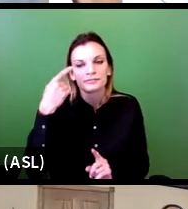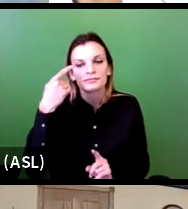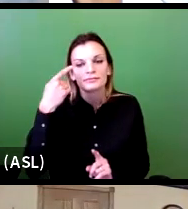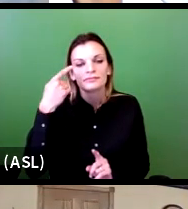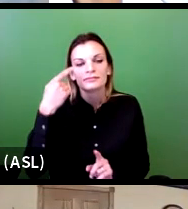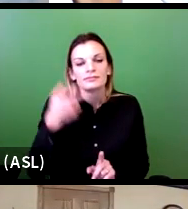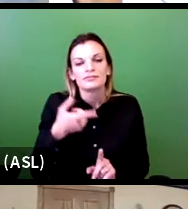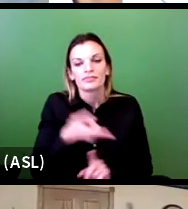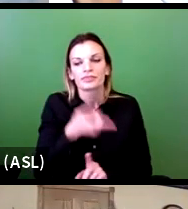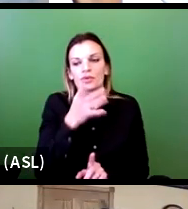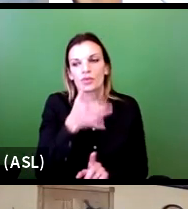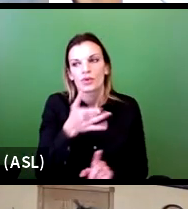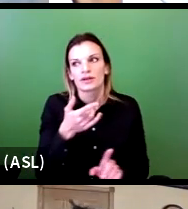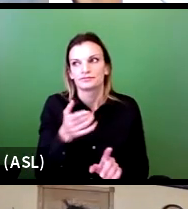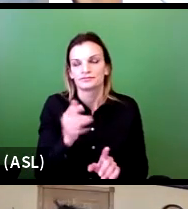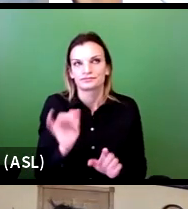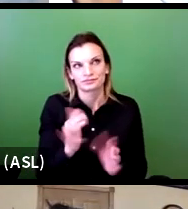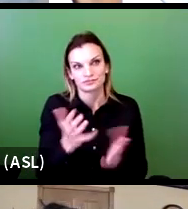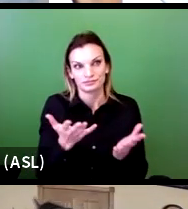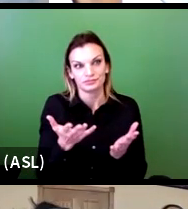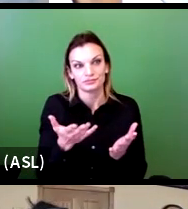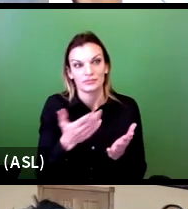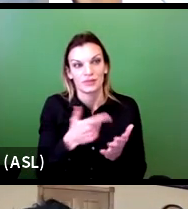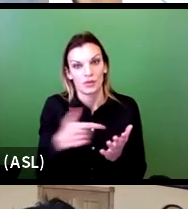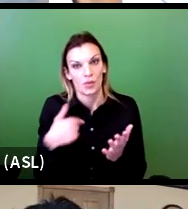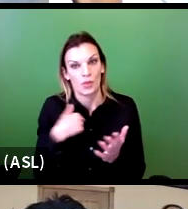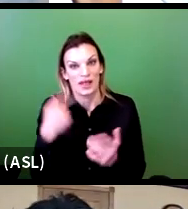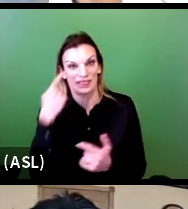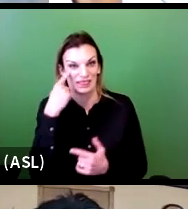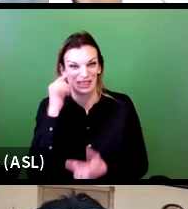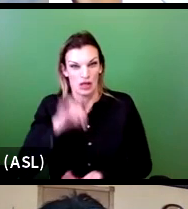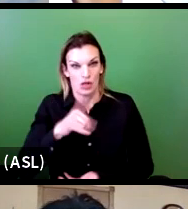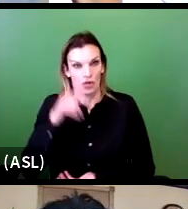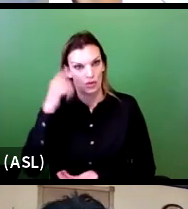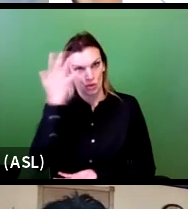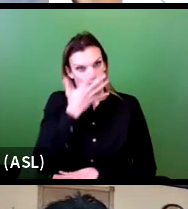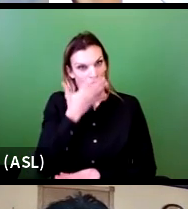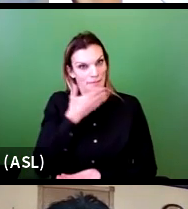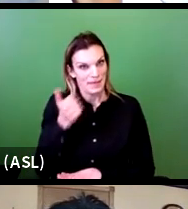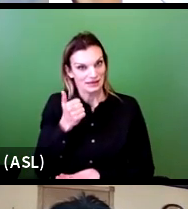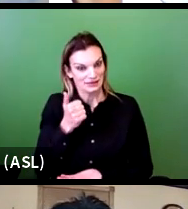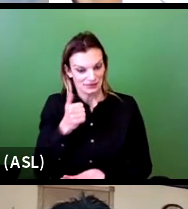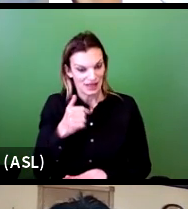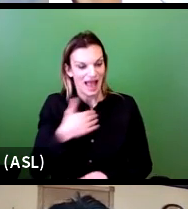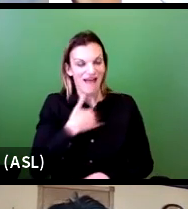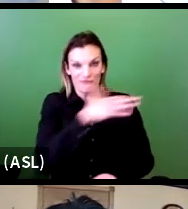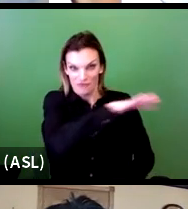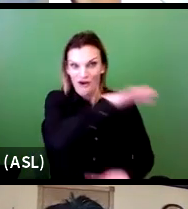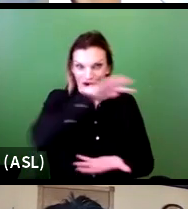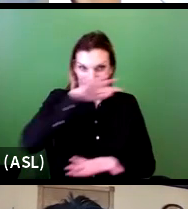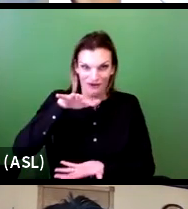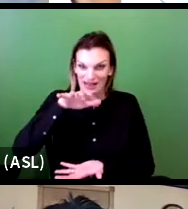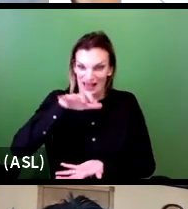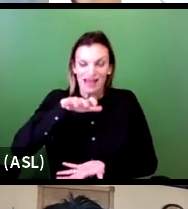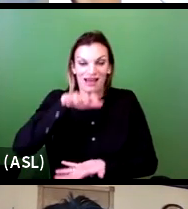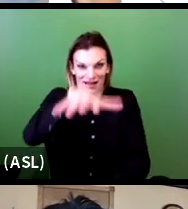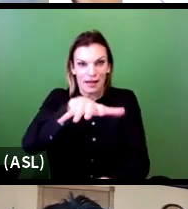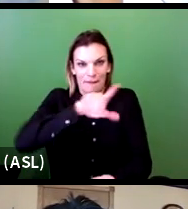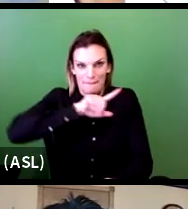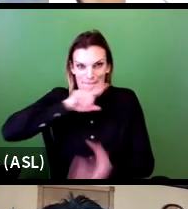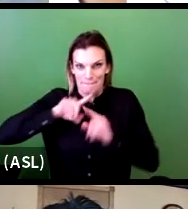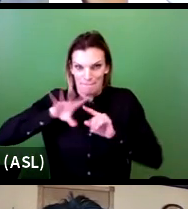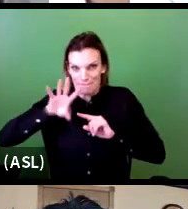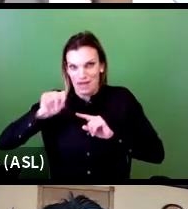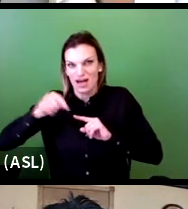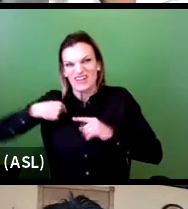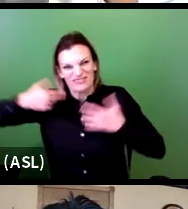say, here's a bucket we think look the best, but here's everybody. And the committee of the whole is going to make